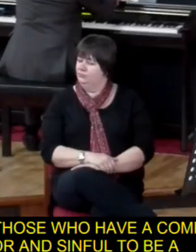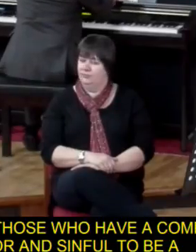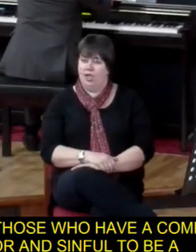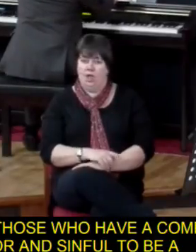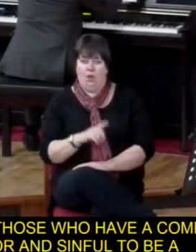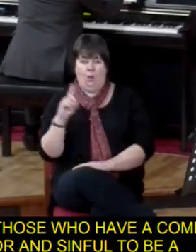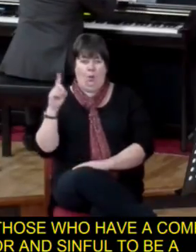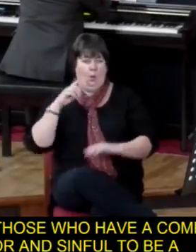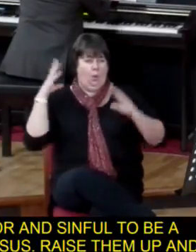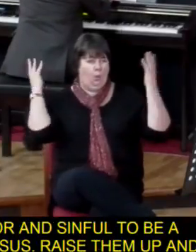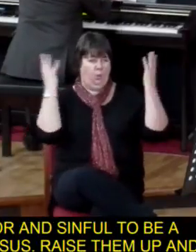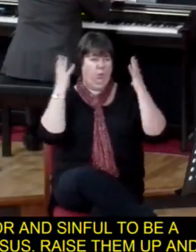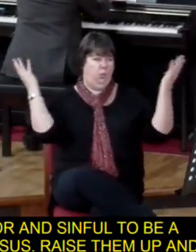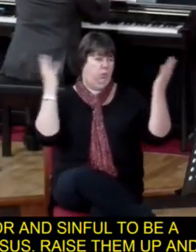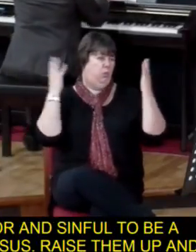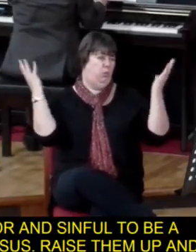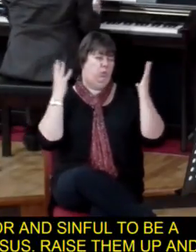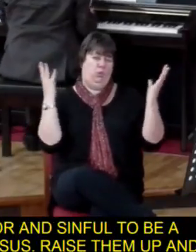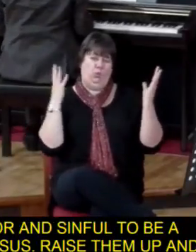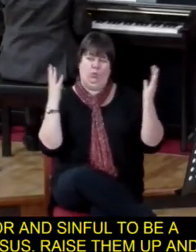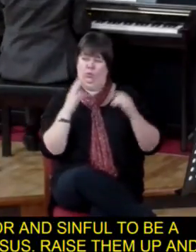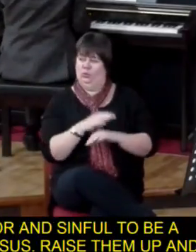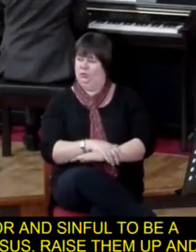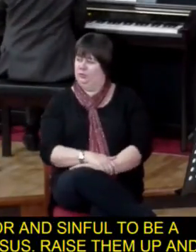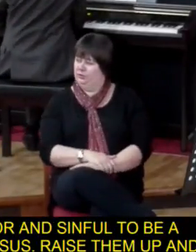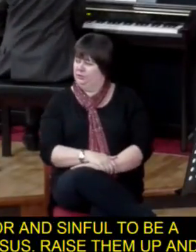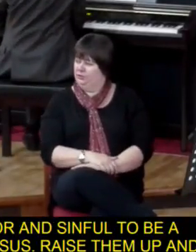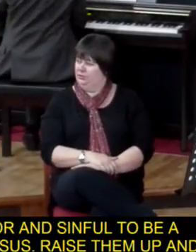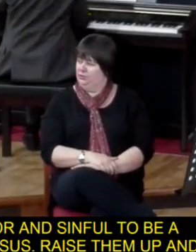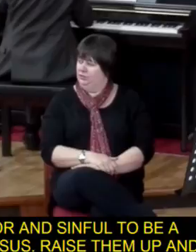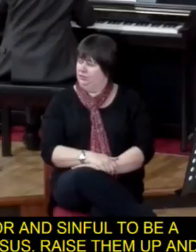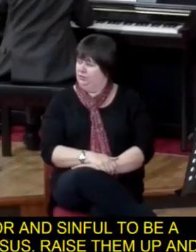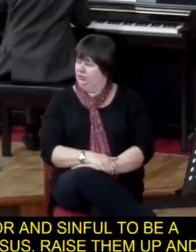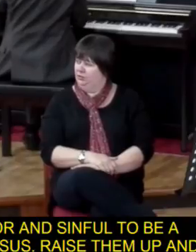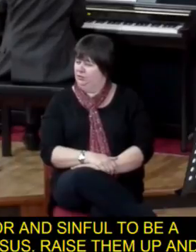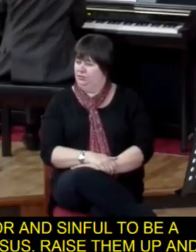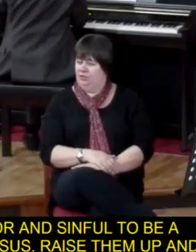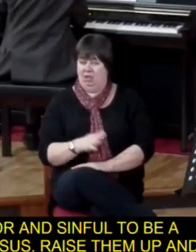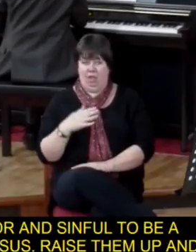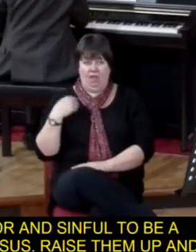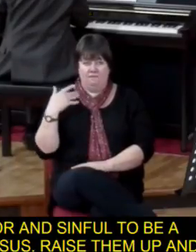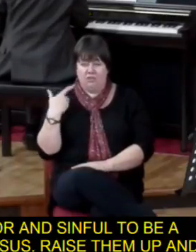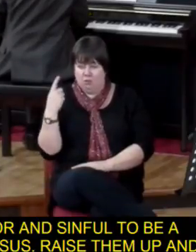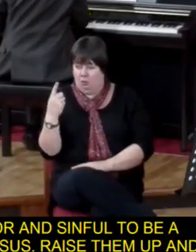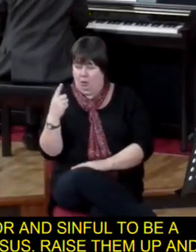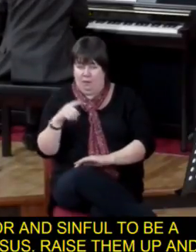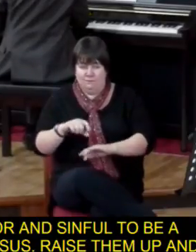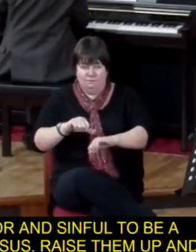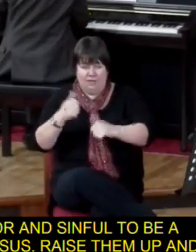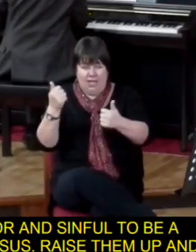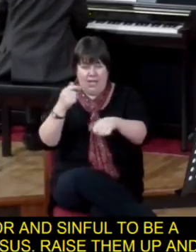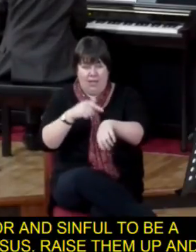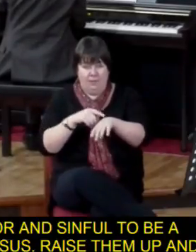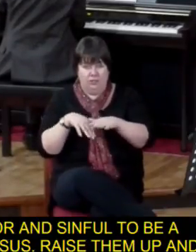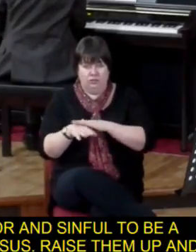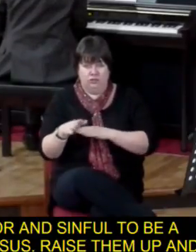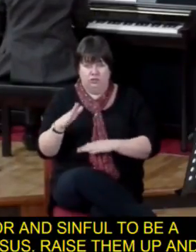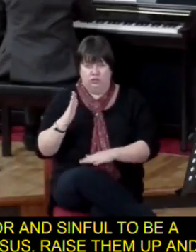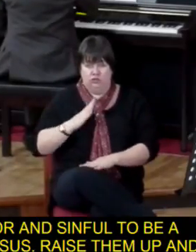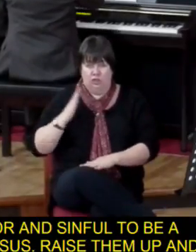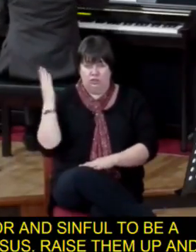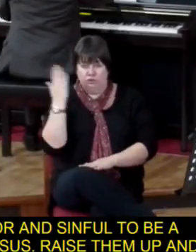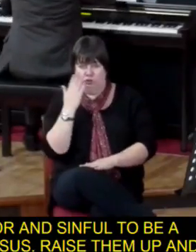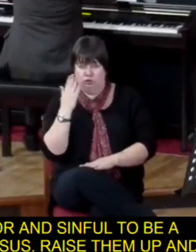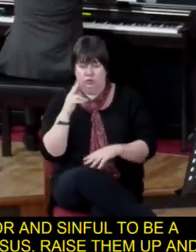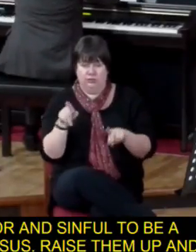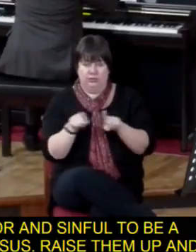What a racket. My goodness. Well, you guys have obviously had a great time at Sunday school and Fusion Bible